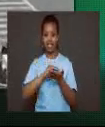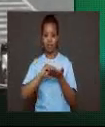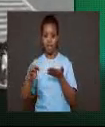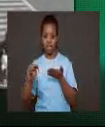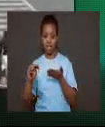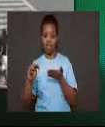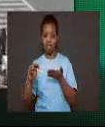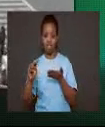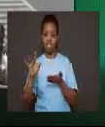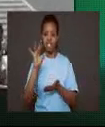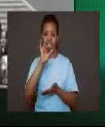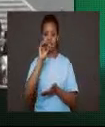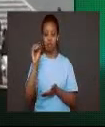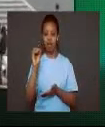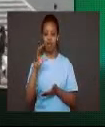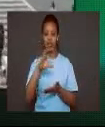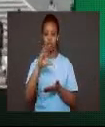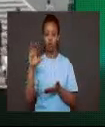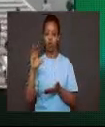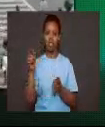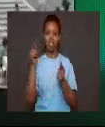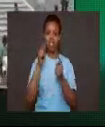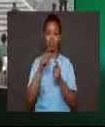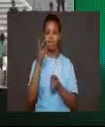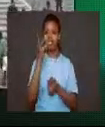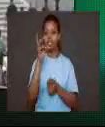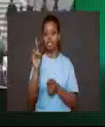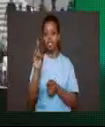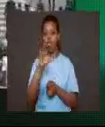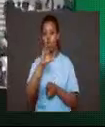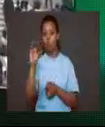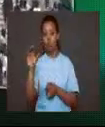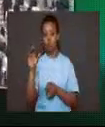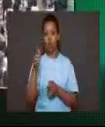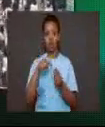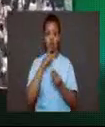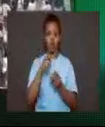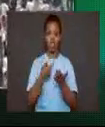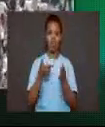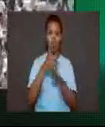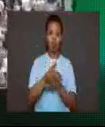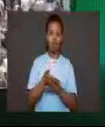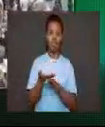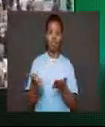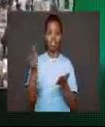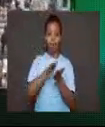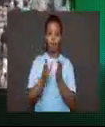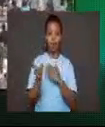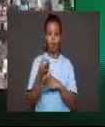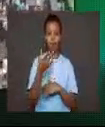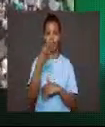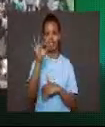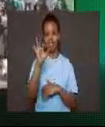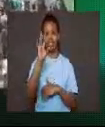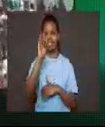1800 and 1930, and then doubled again by